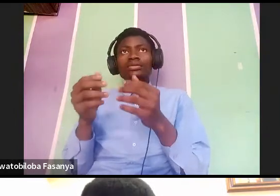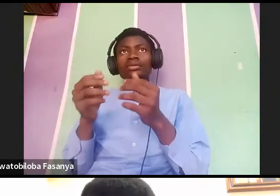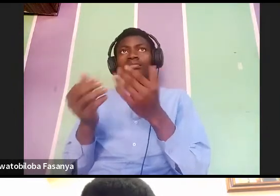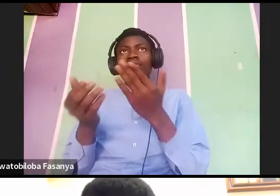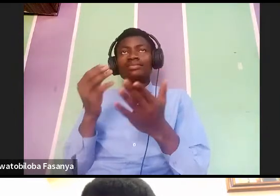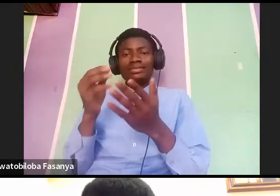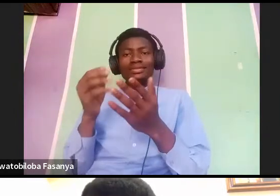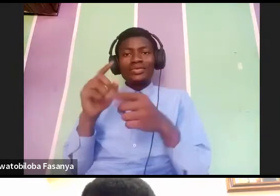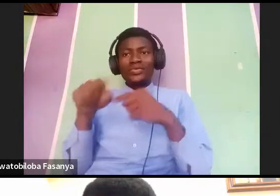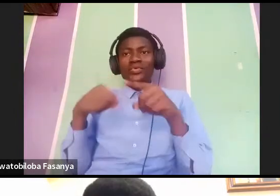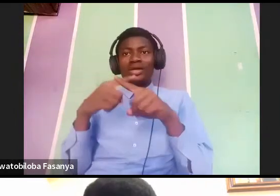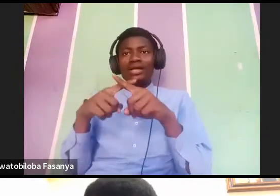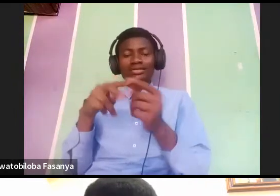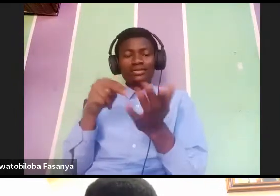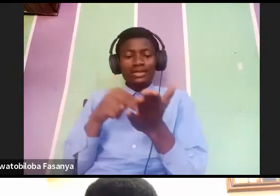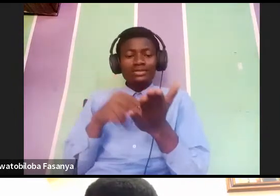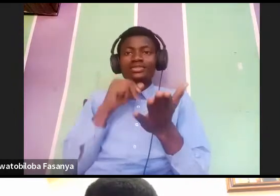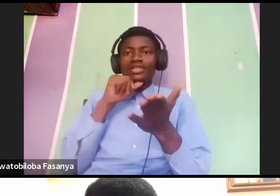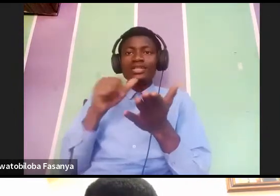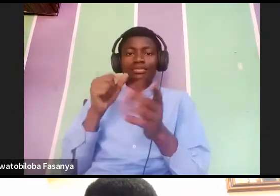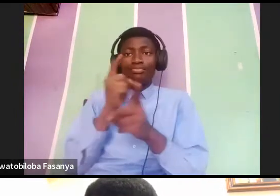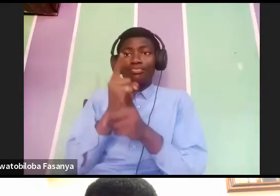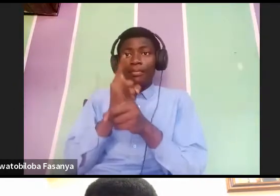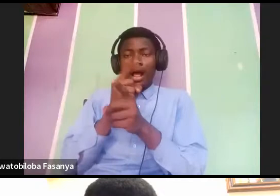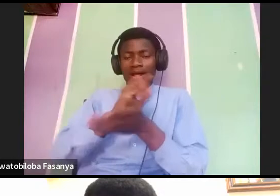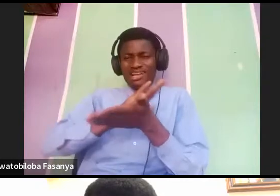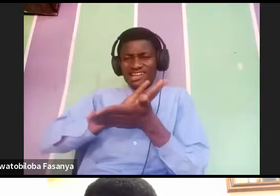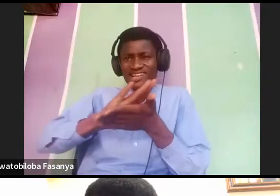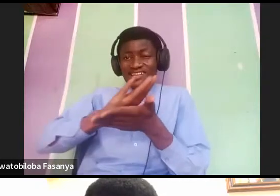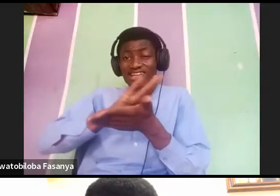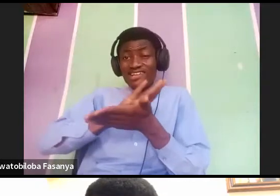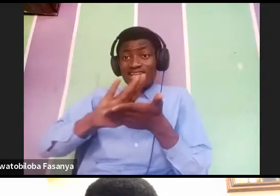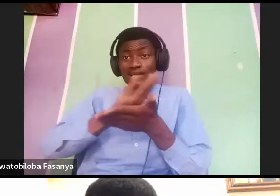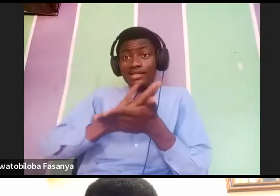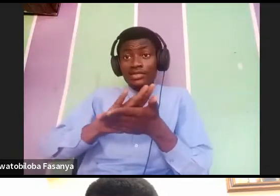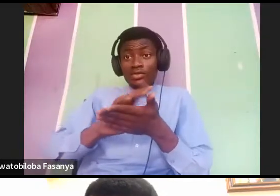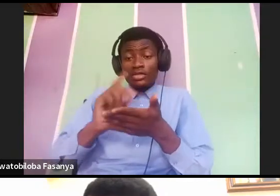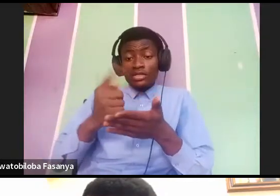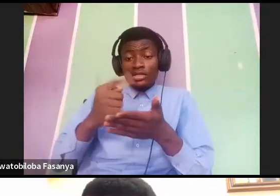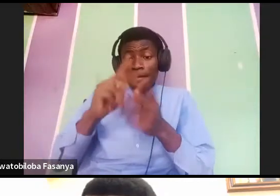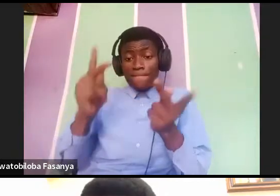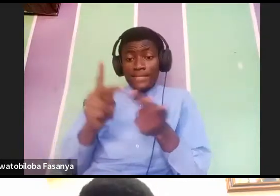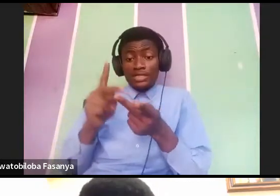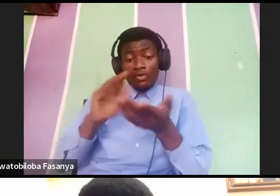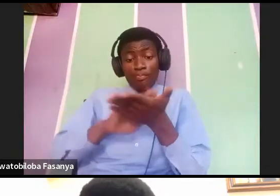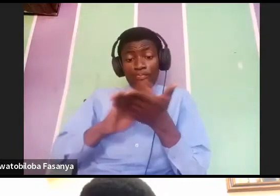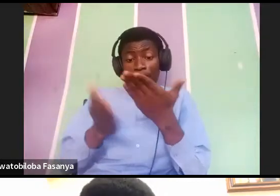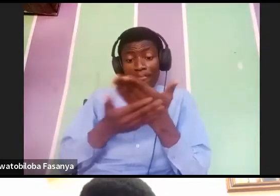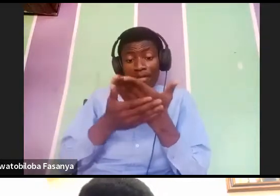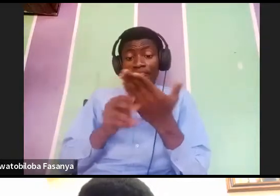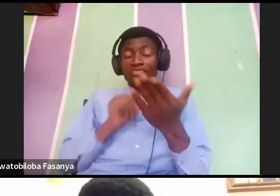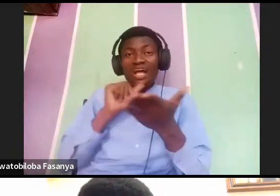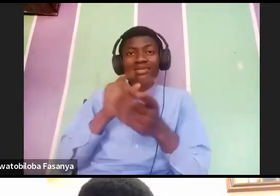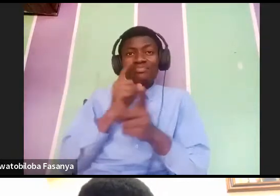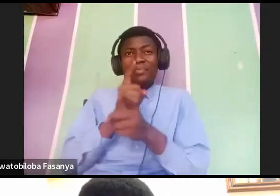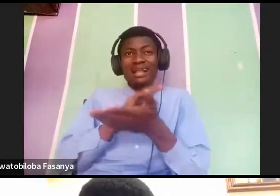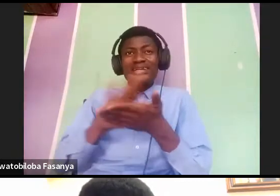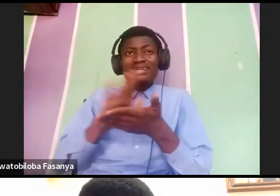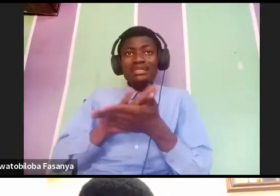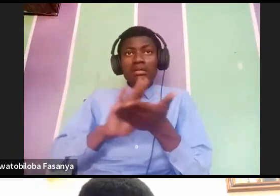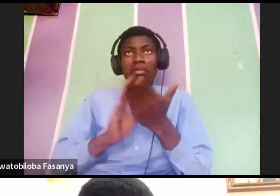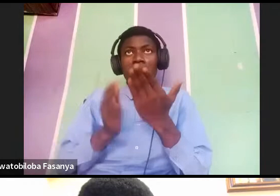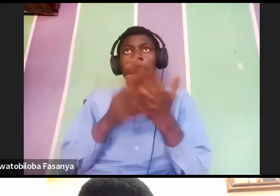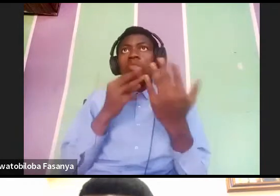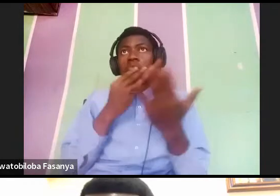the site, and that's what resulted in this. Okay, so I think